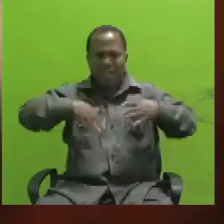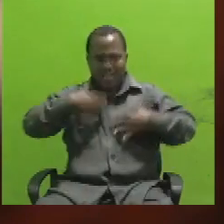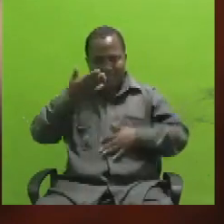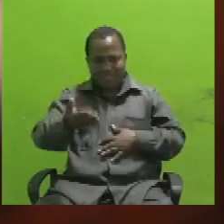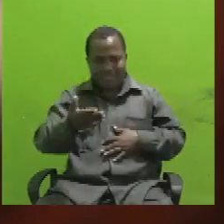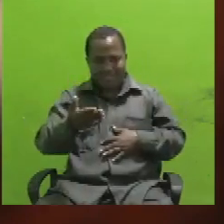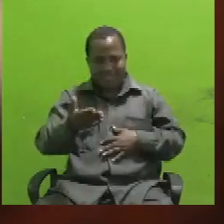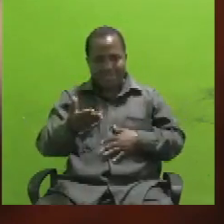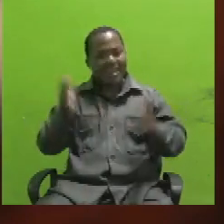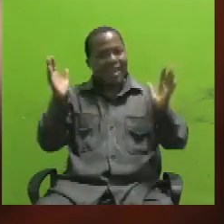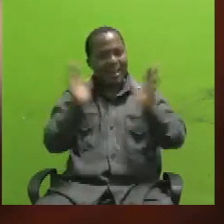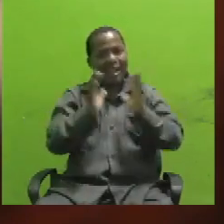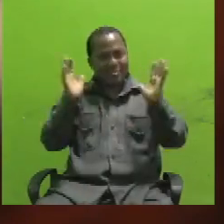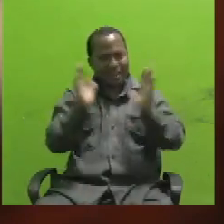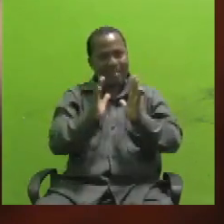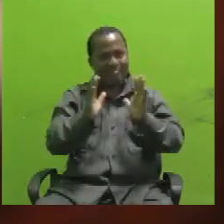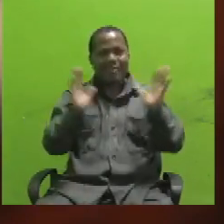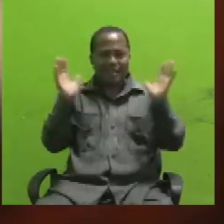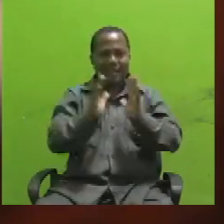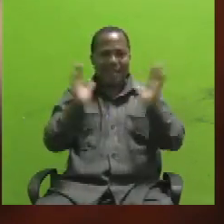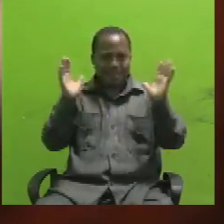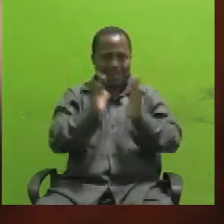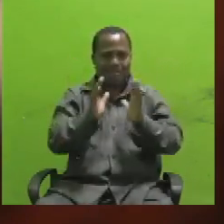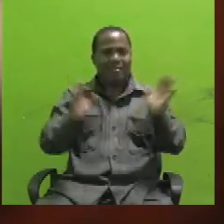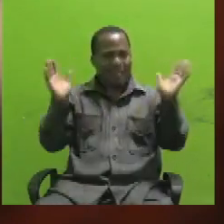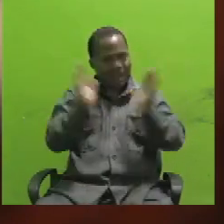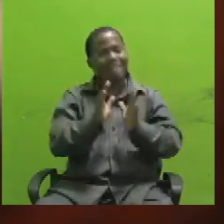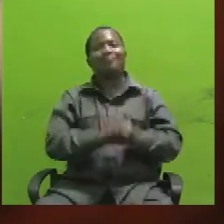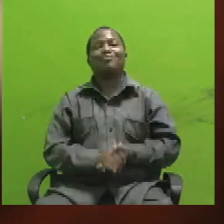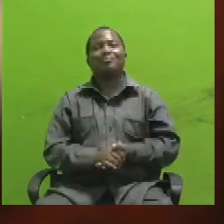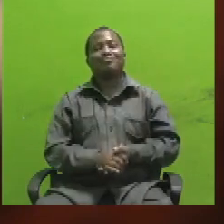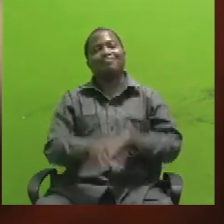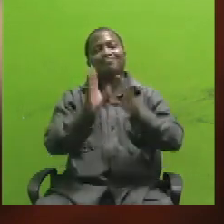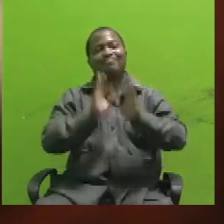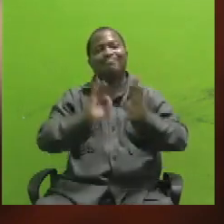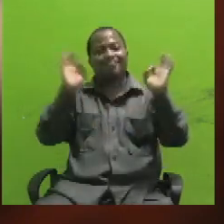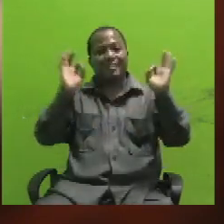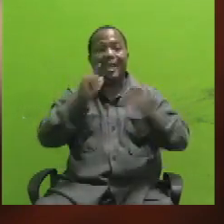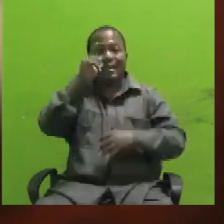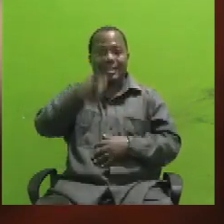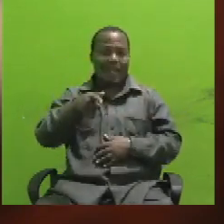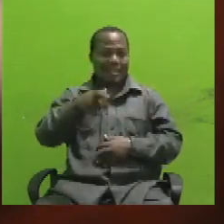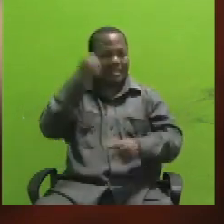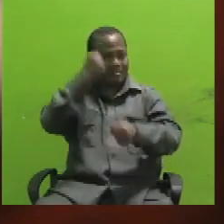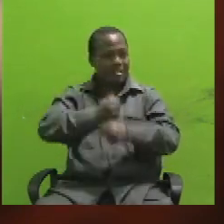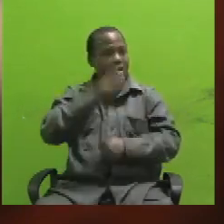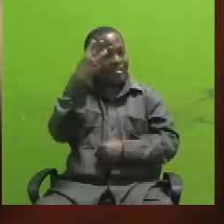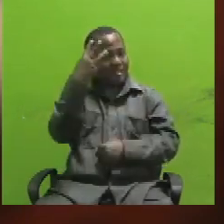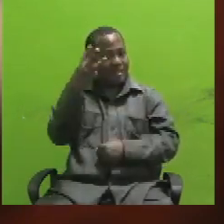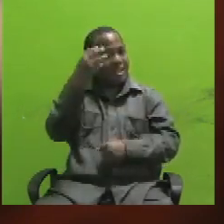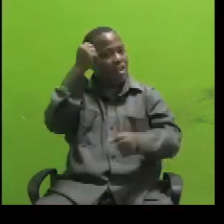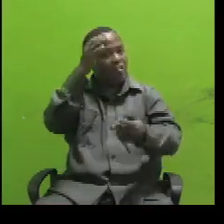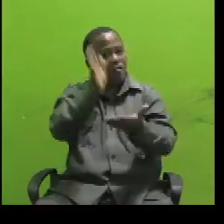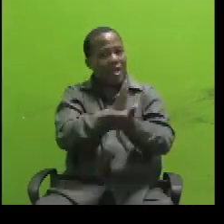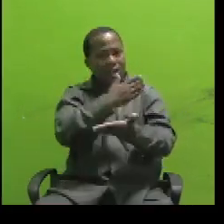hand clap? Clap, clap, clap. Clap, clap, clap. Wonderful. That is a 3 factorial